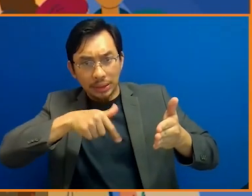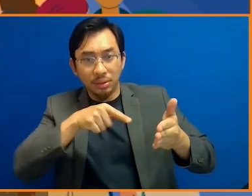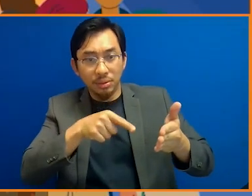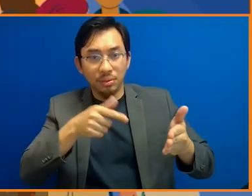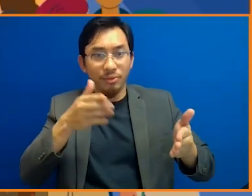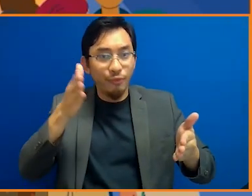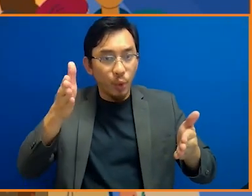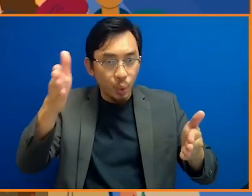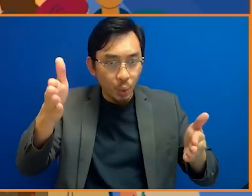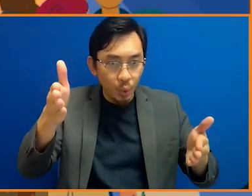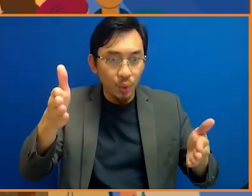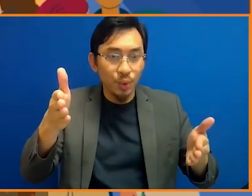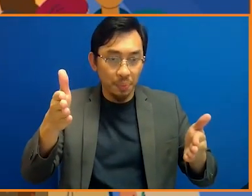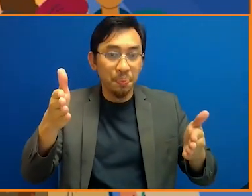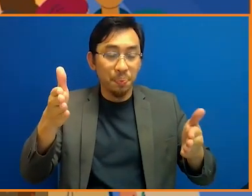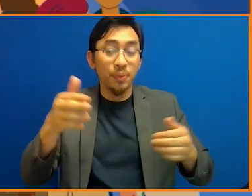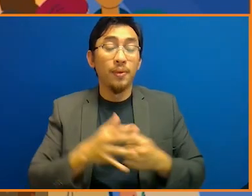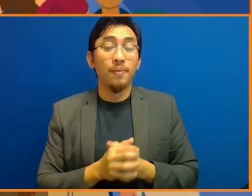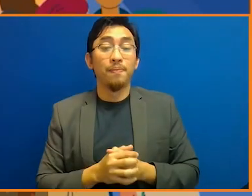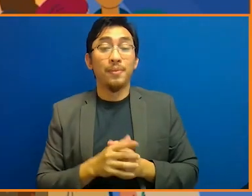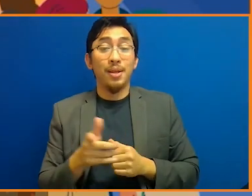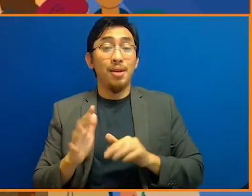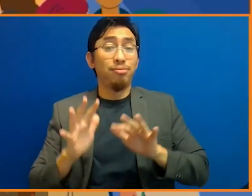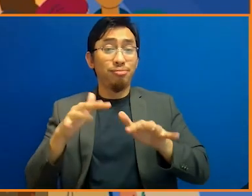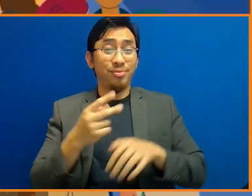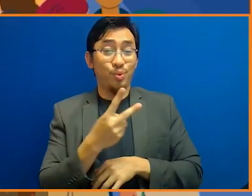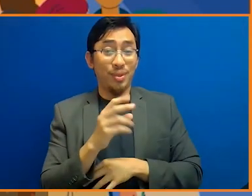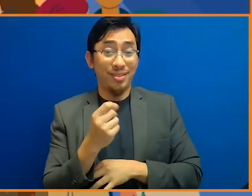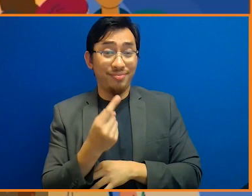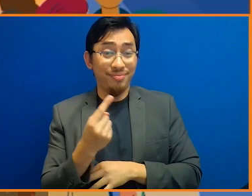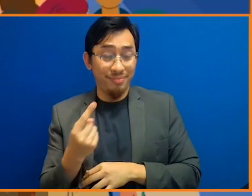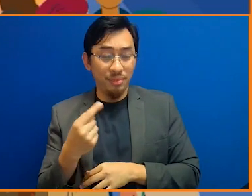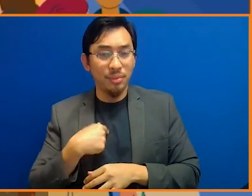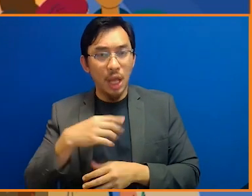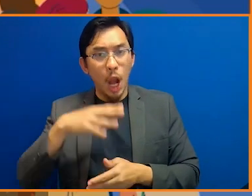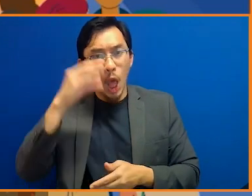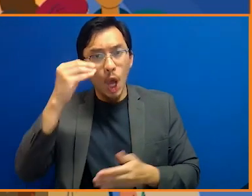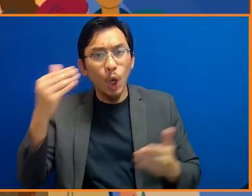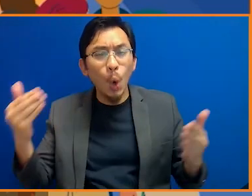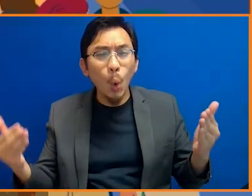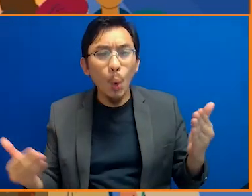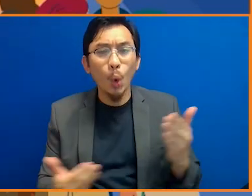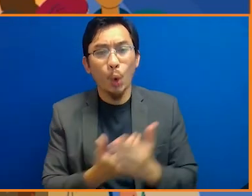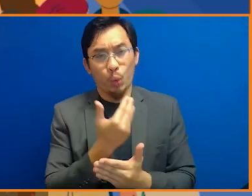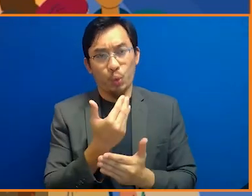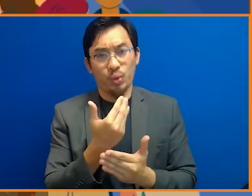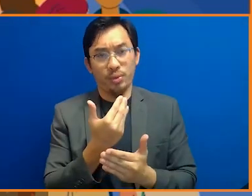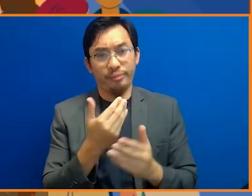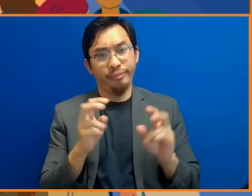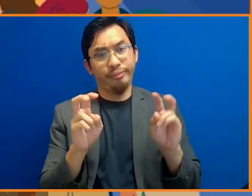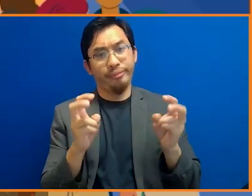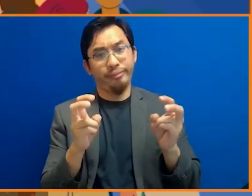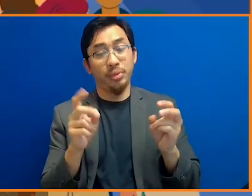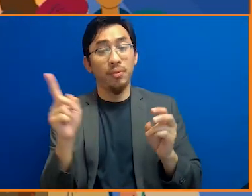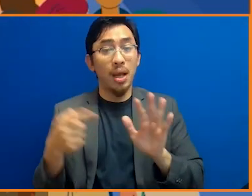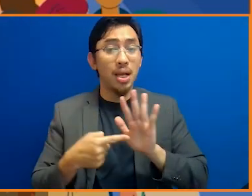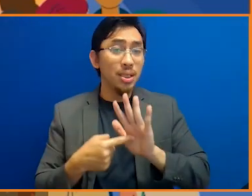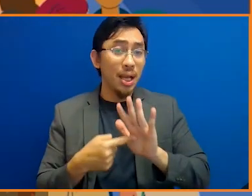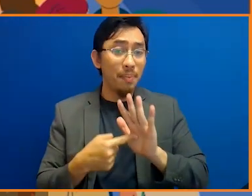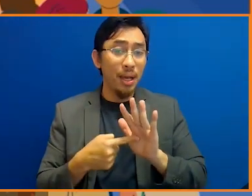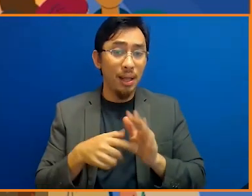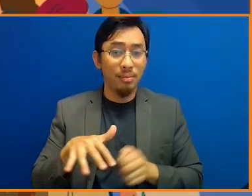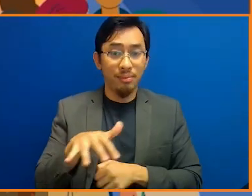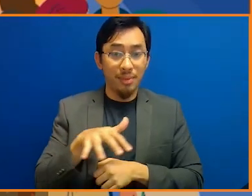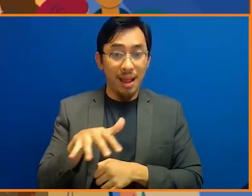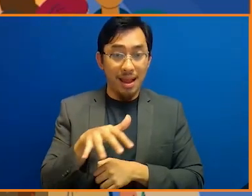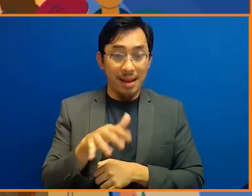in the future. And in 2011 tsunami, we also learned a new lesson